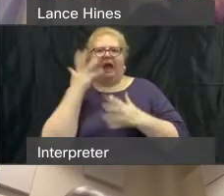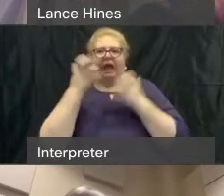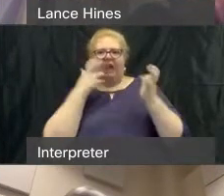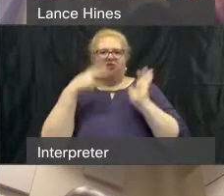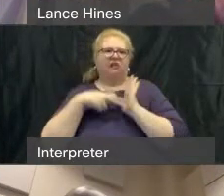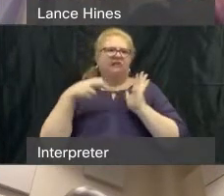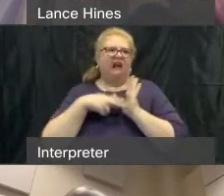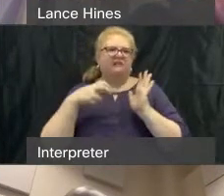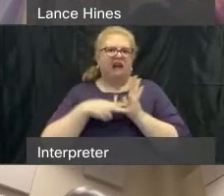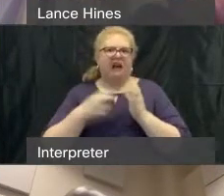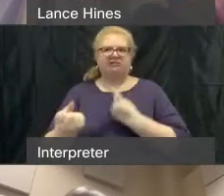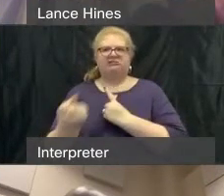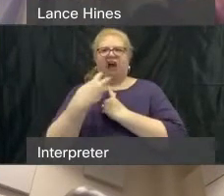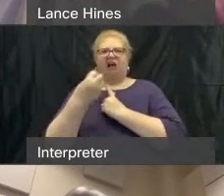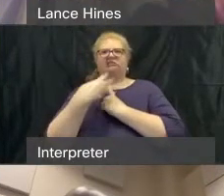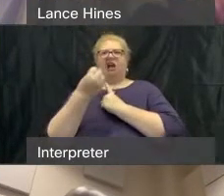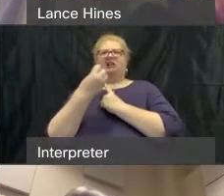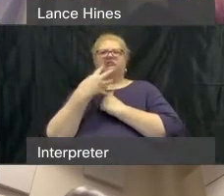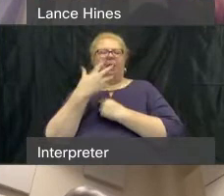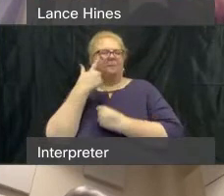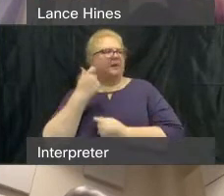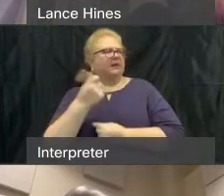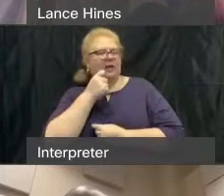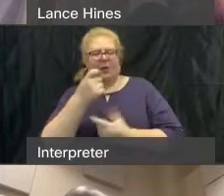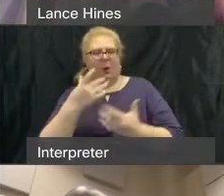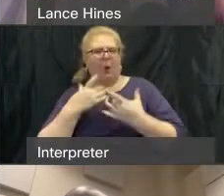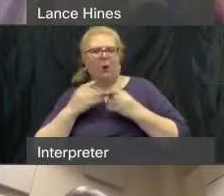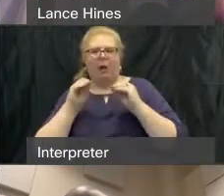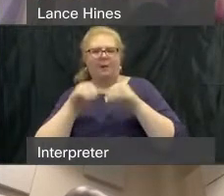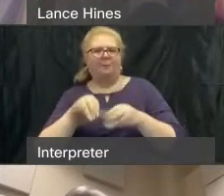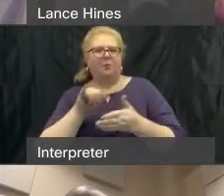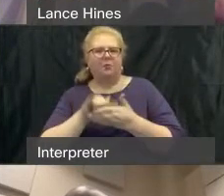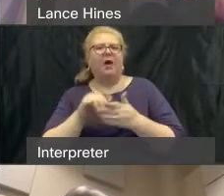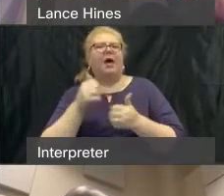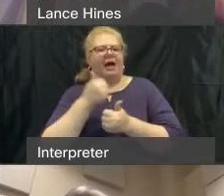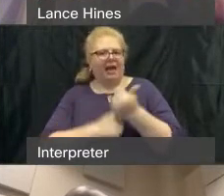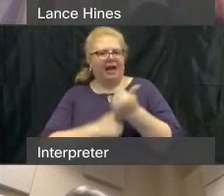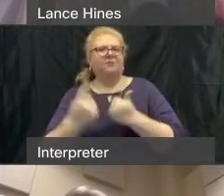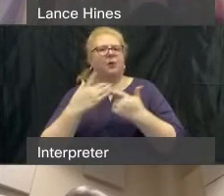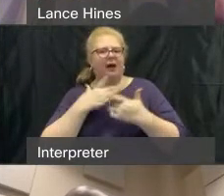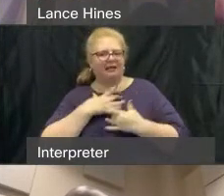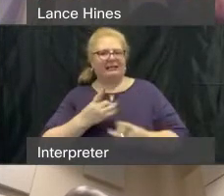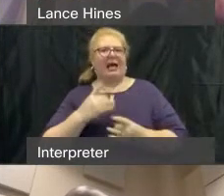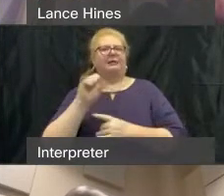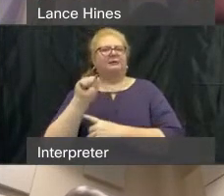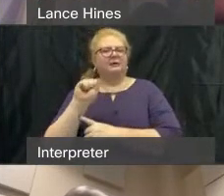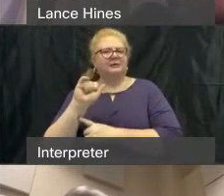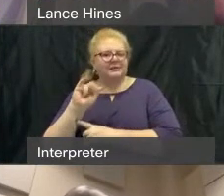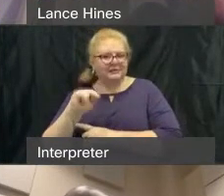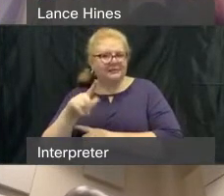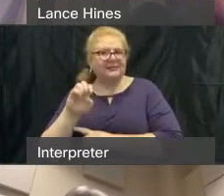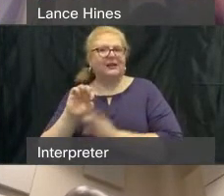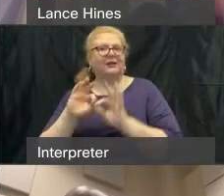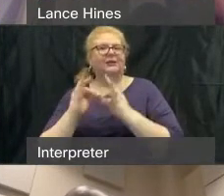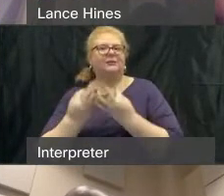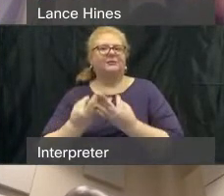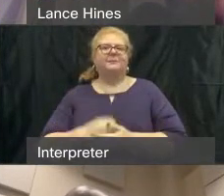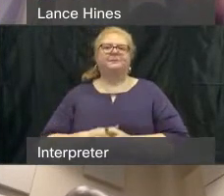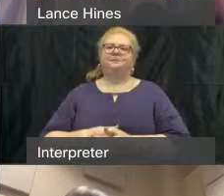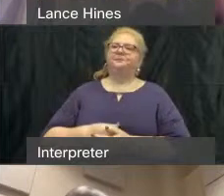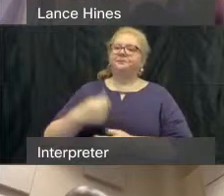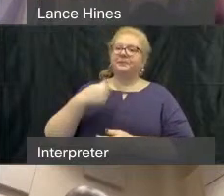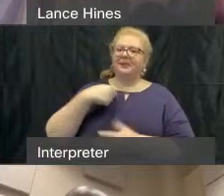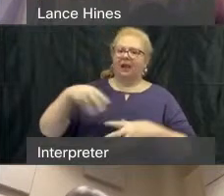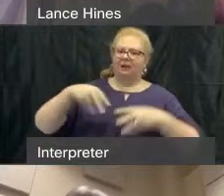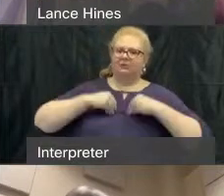chew me out because something's going in their neighborhood they don't like. Everybody likes single family. So this is a win-win, I think. I'll take the blame for that,